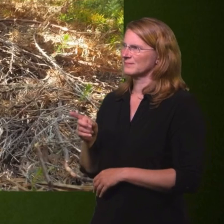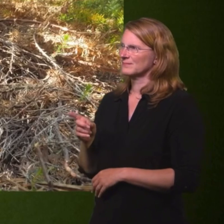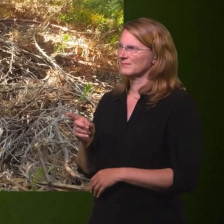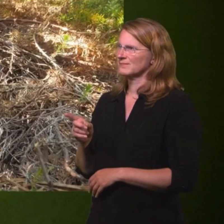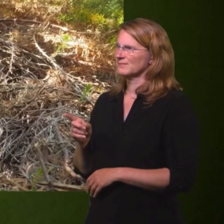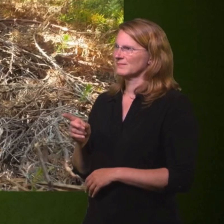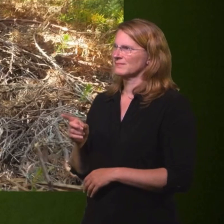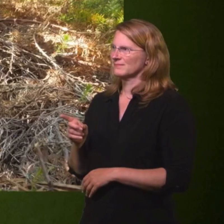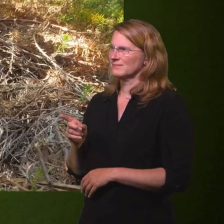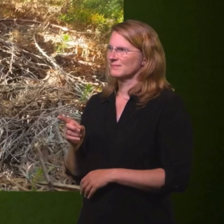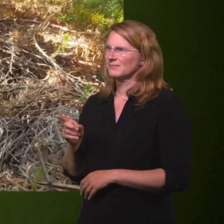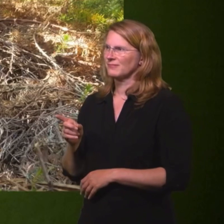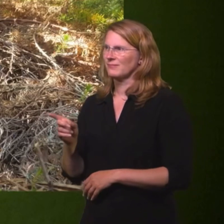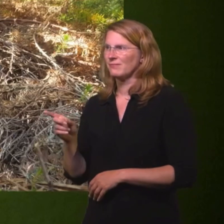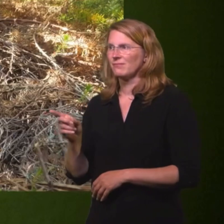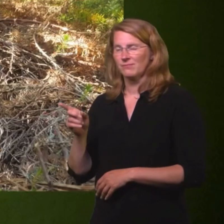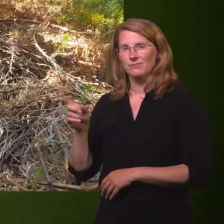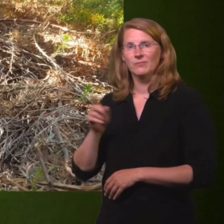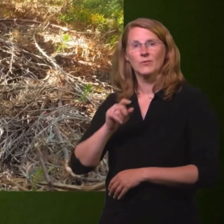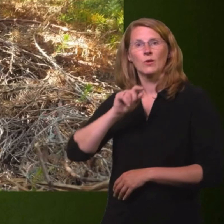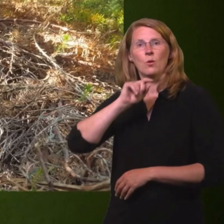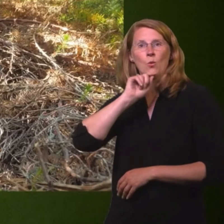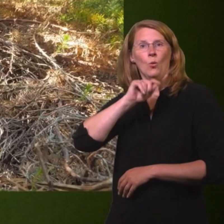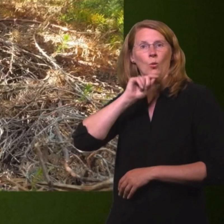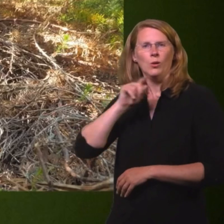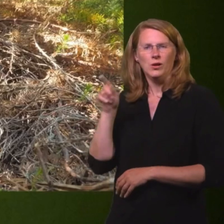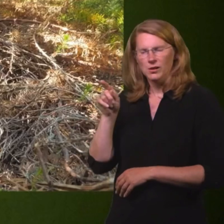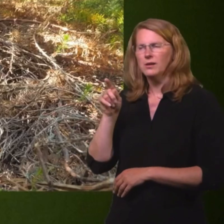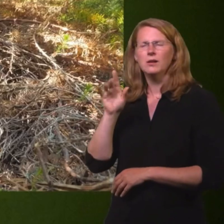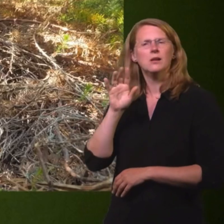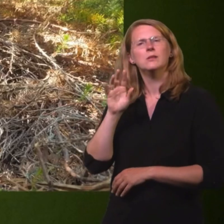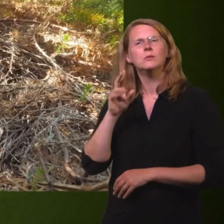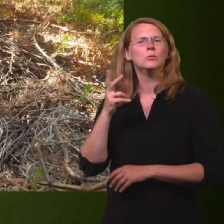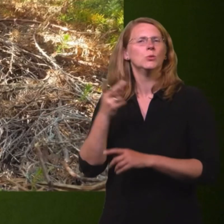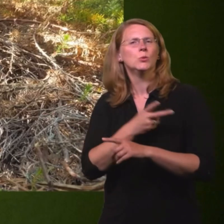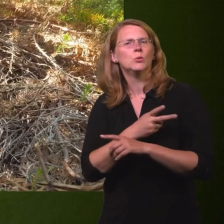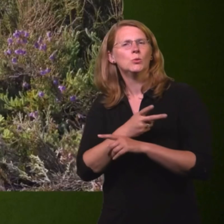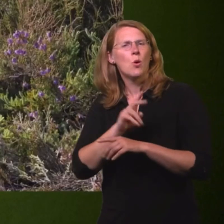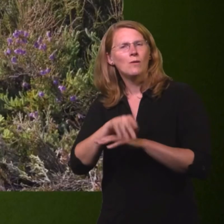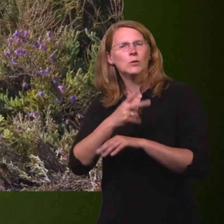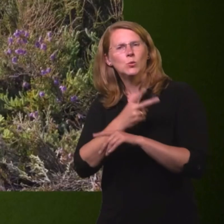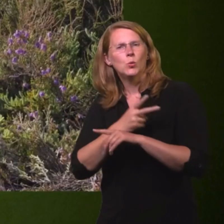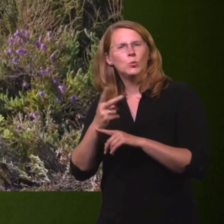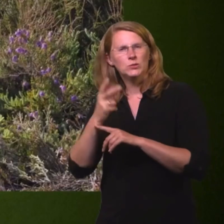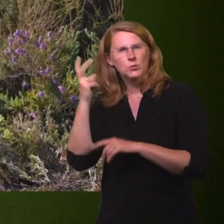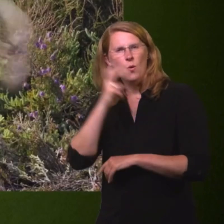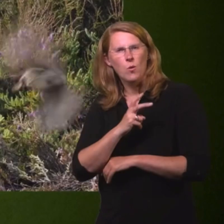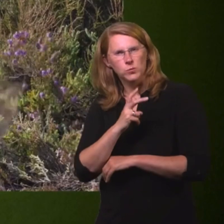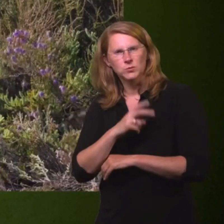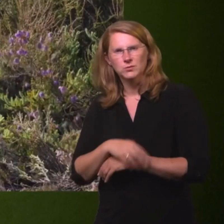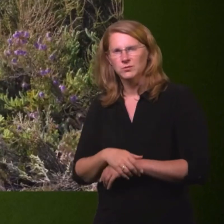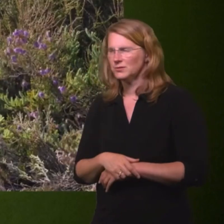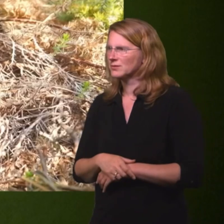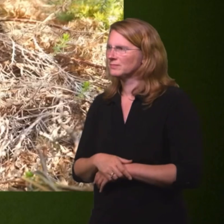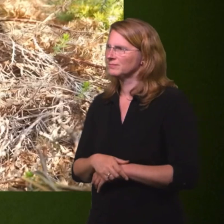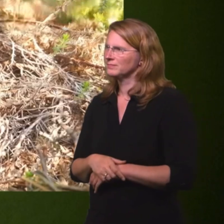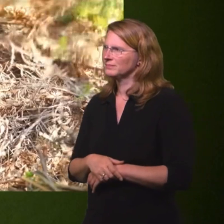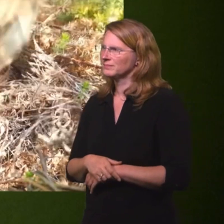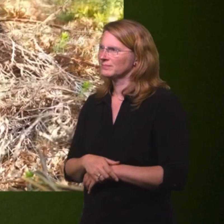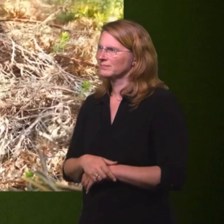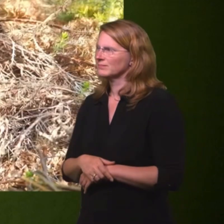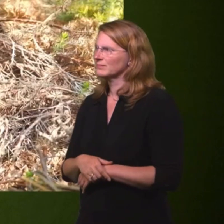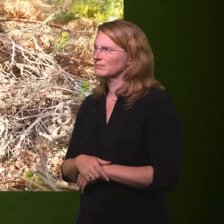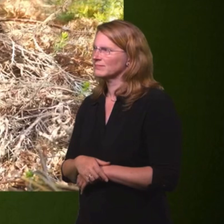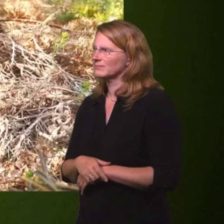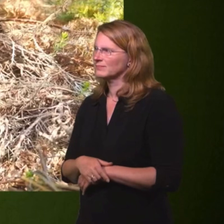keep filling. We think this cuckoo is just over 2 weeks old, and we think it could actually fledge from the nest at